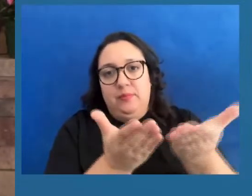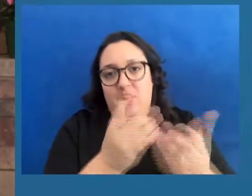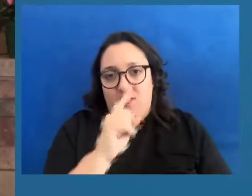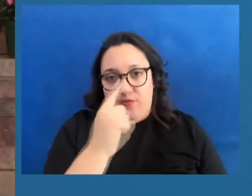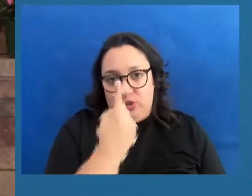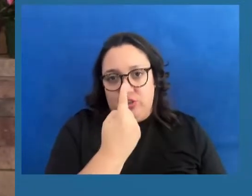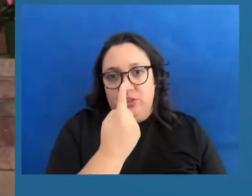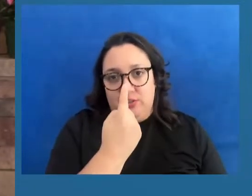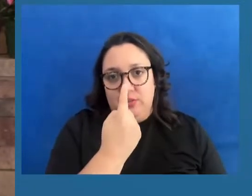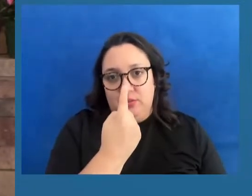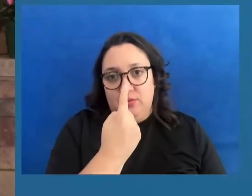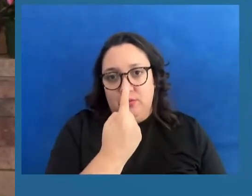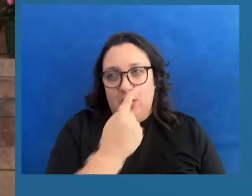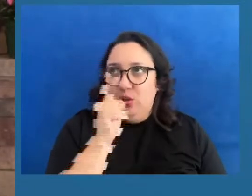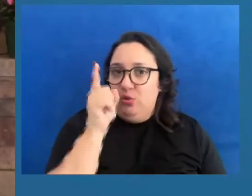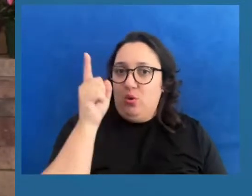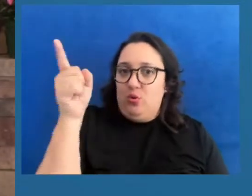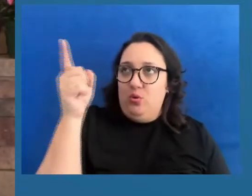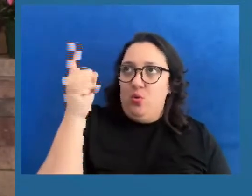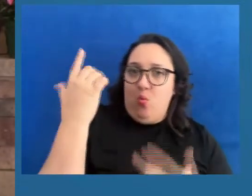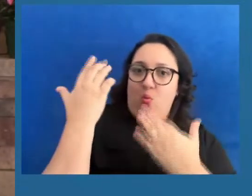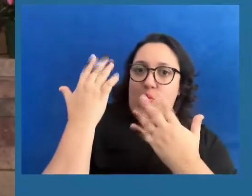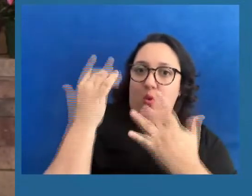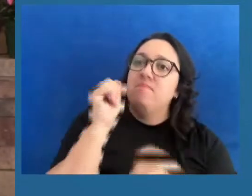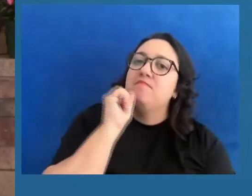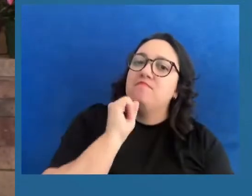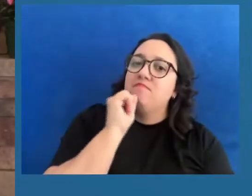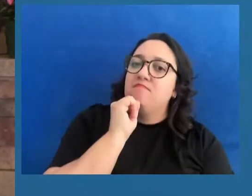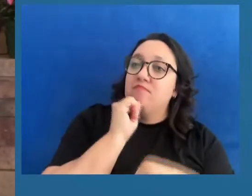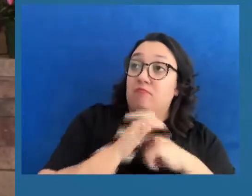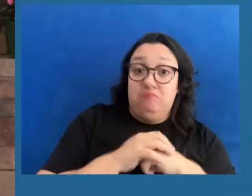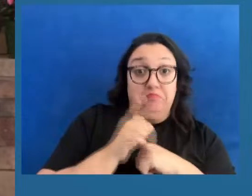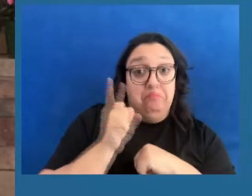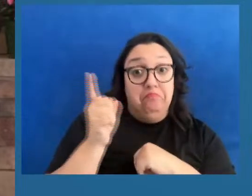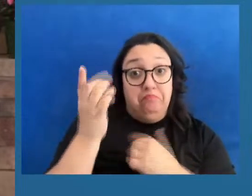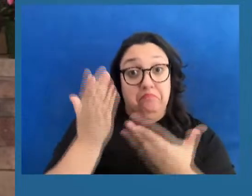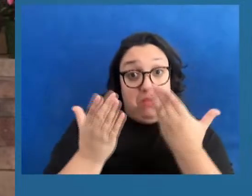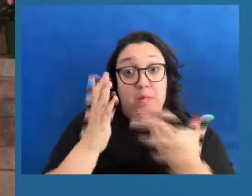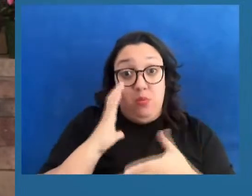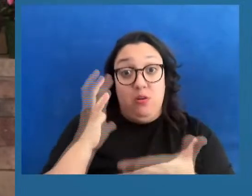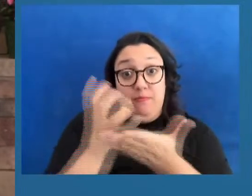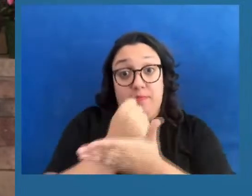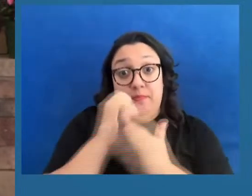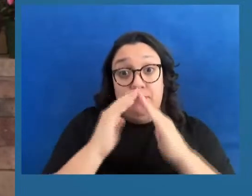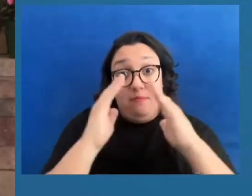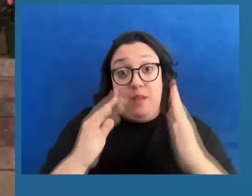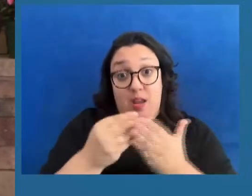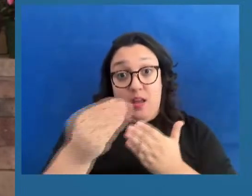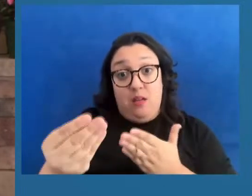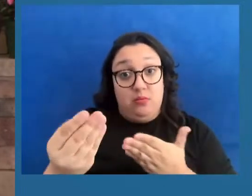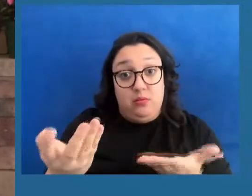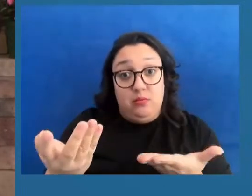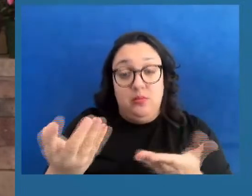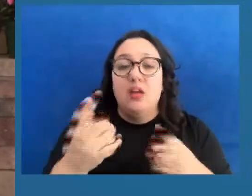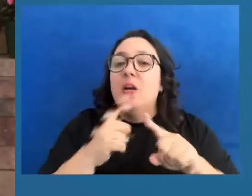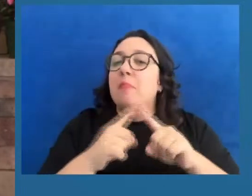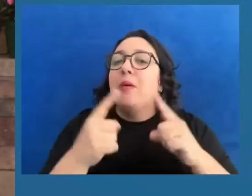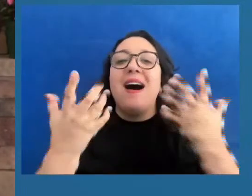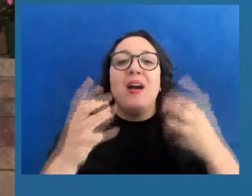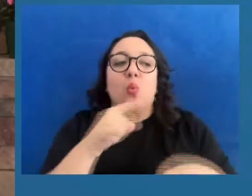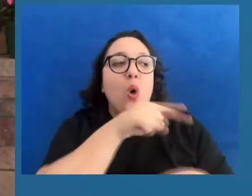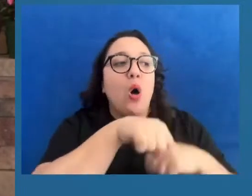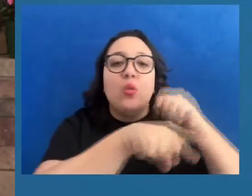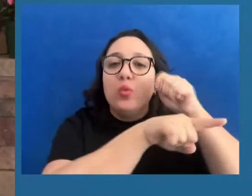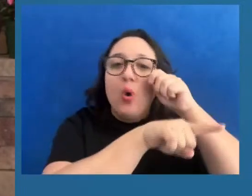So you can get in line. You may end up getting a home, buying it, but I don't want any more hardworking